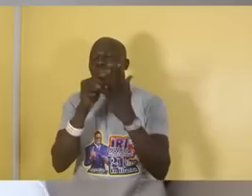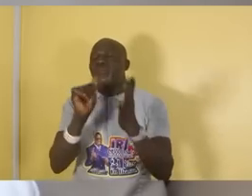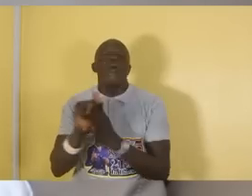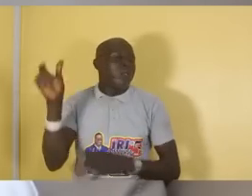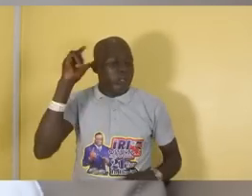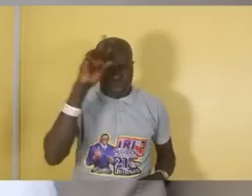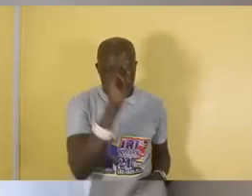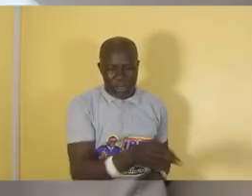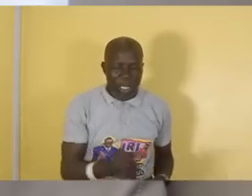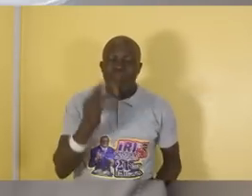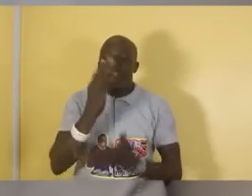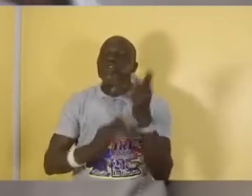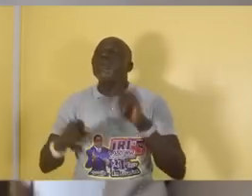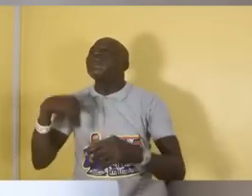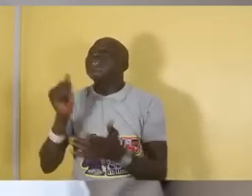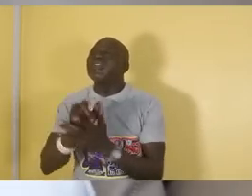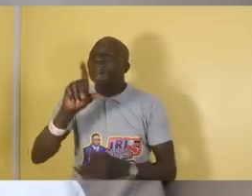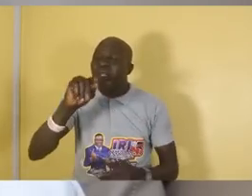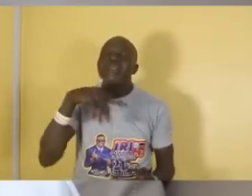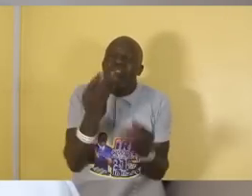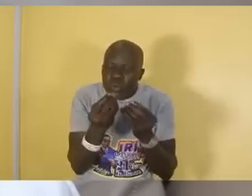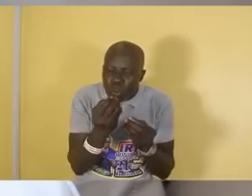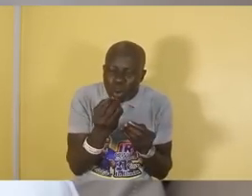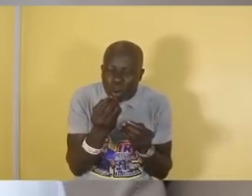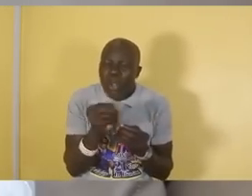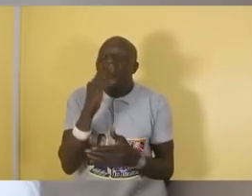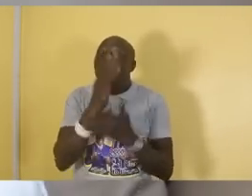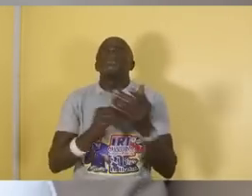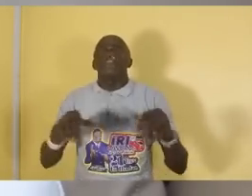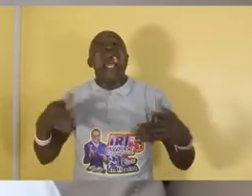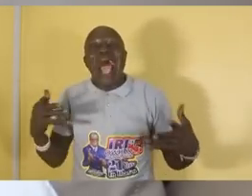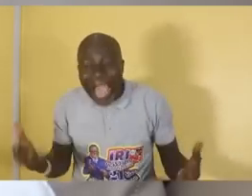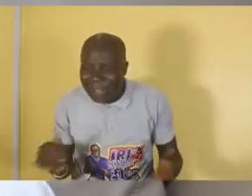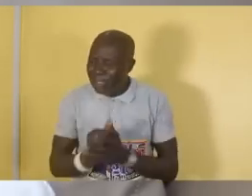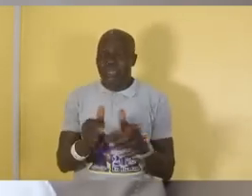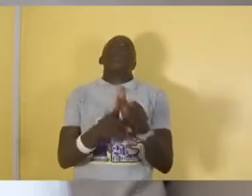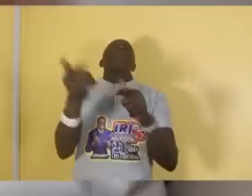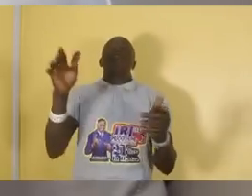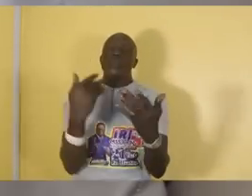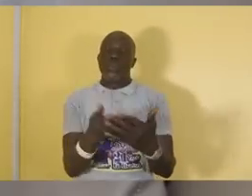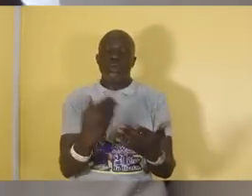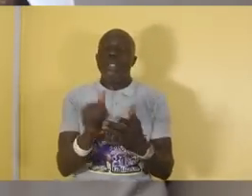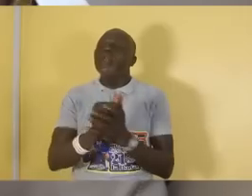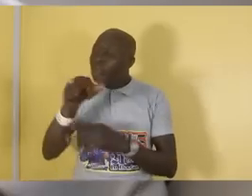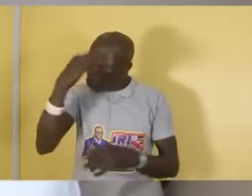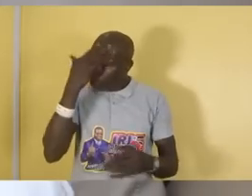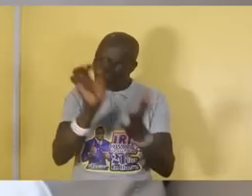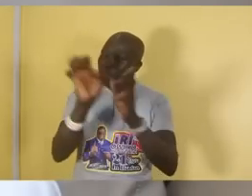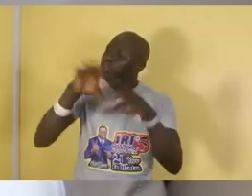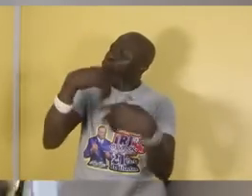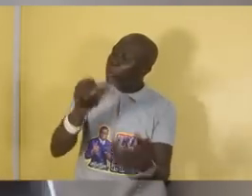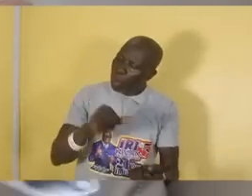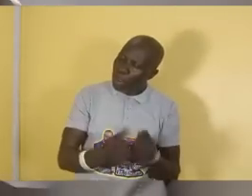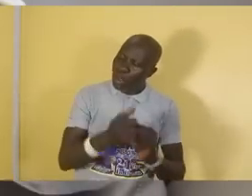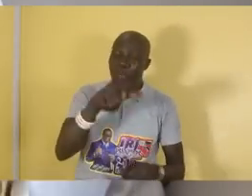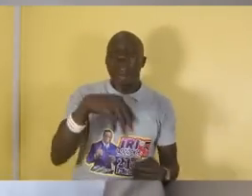not promised. Listen. And the candy 20,000. Somebody said 20,000. Is too small. Somebody is saying that is a great one. You are the one that knows your